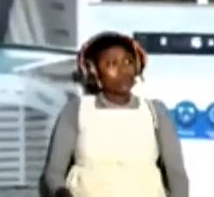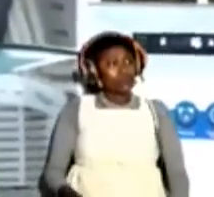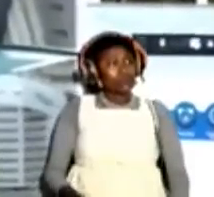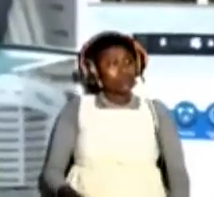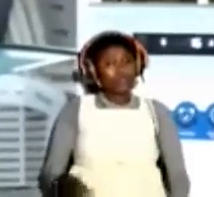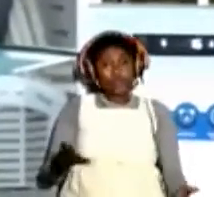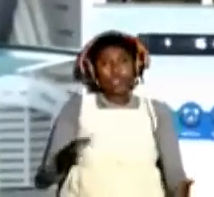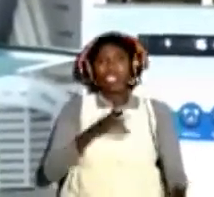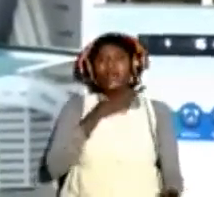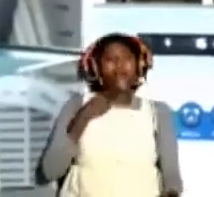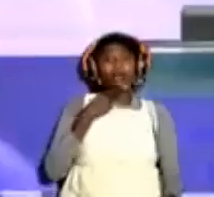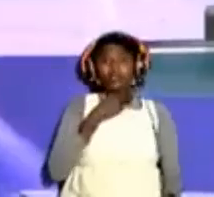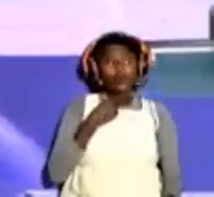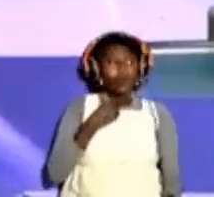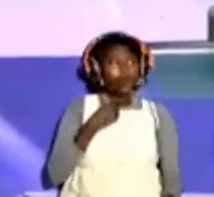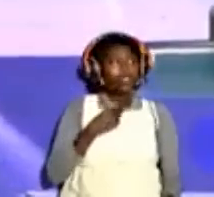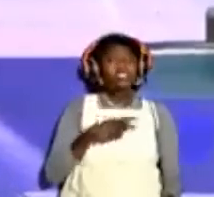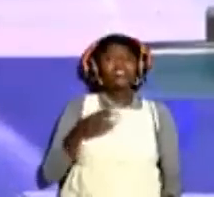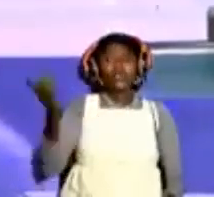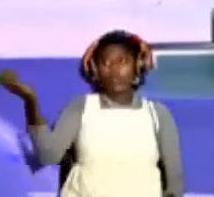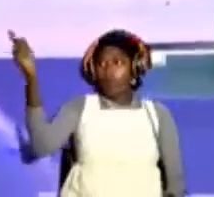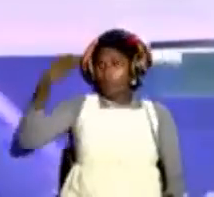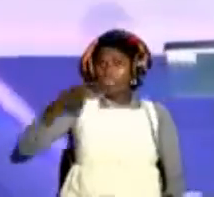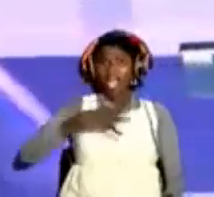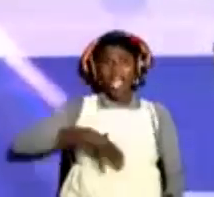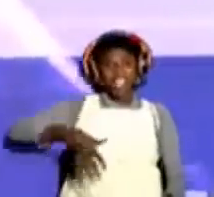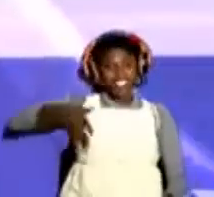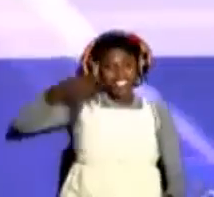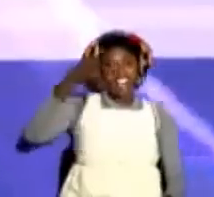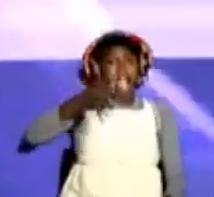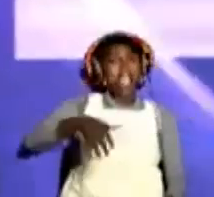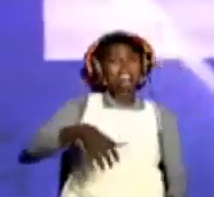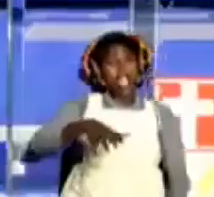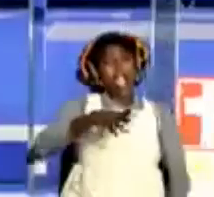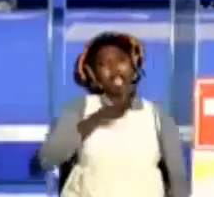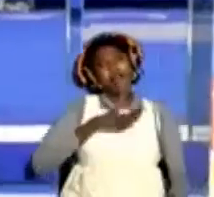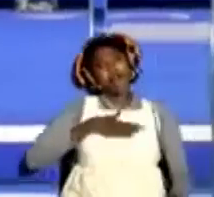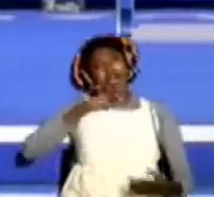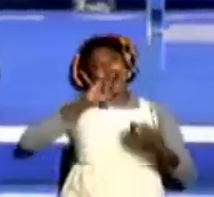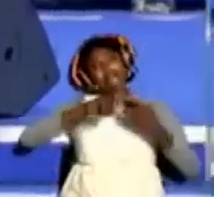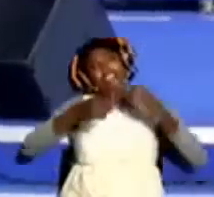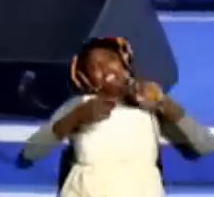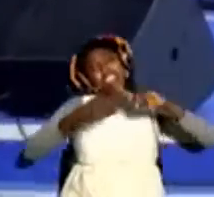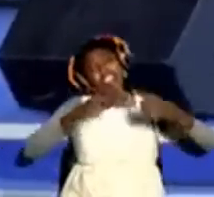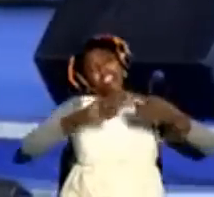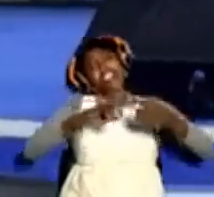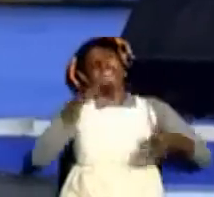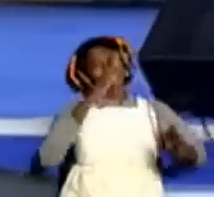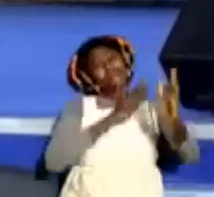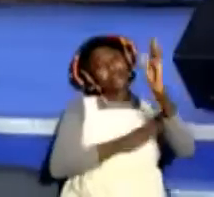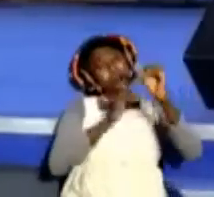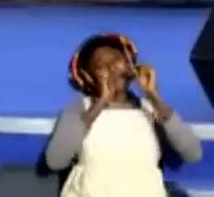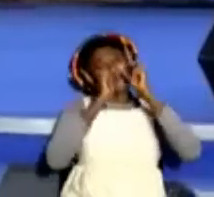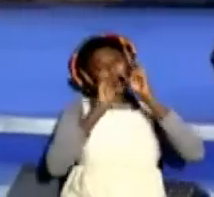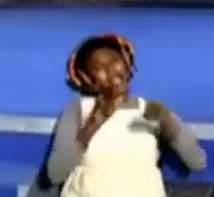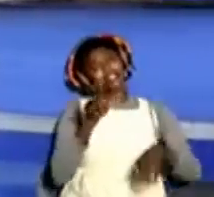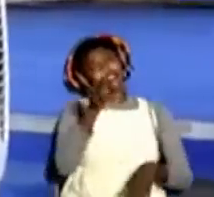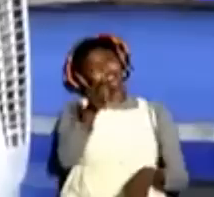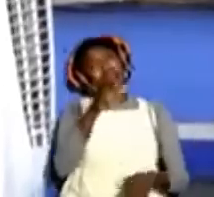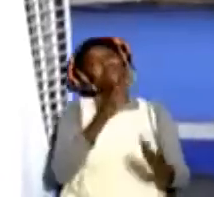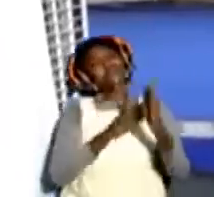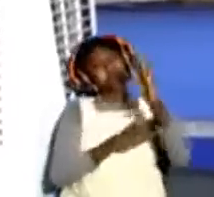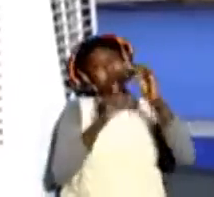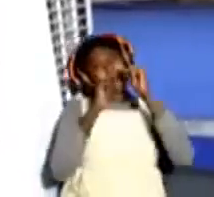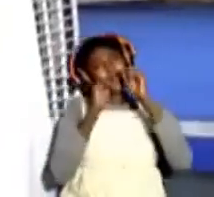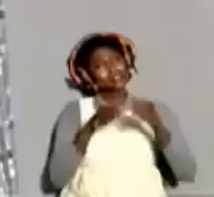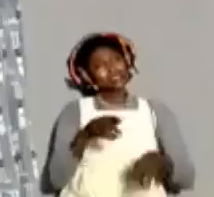And you came down in the name of greeting. You say, "Oh, my brother, God bless you. God